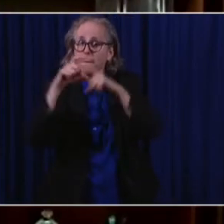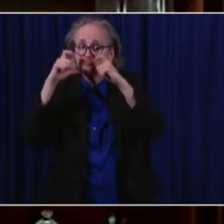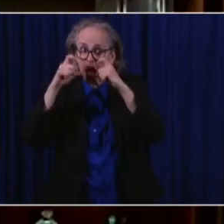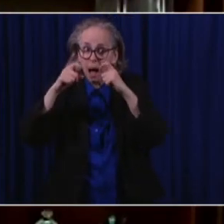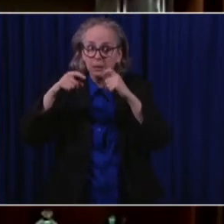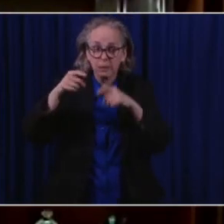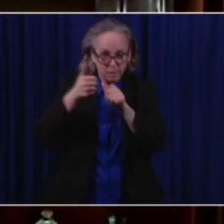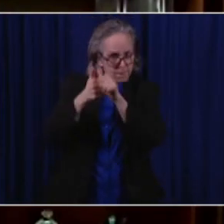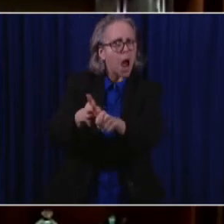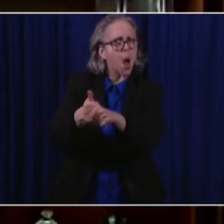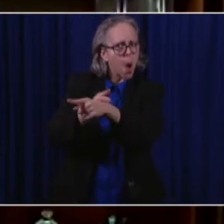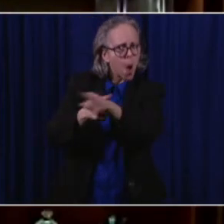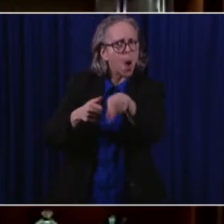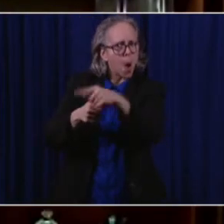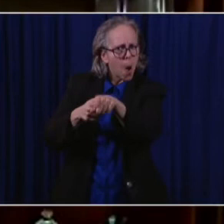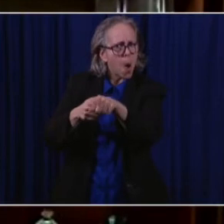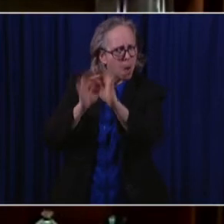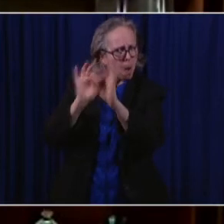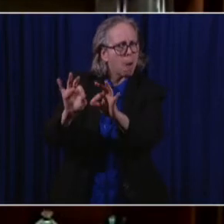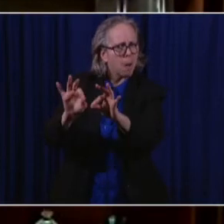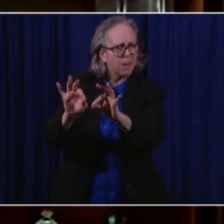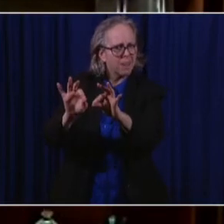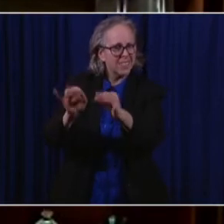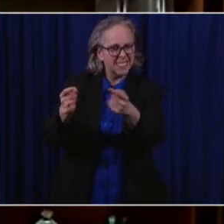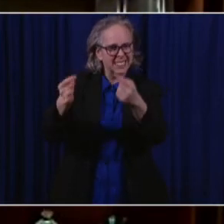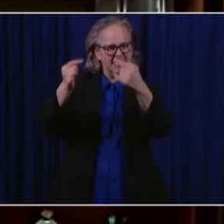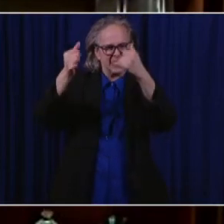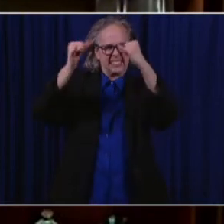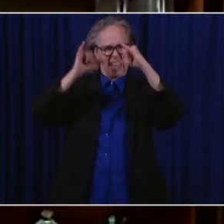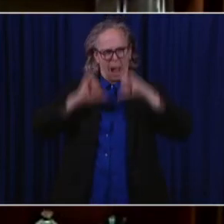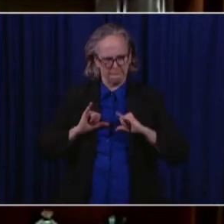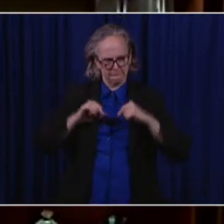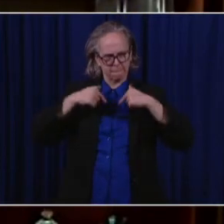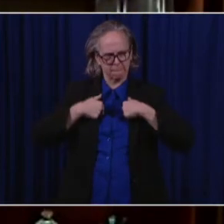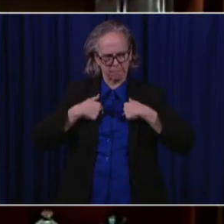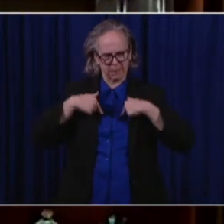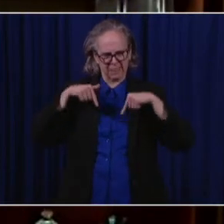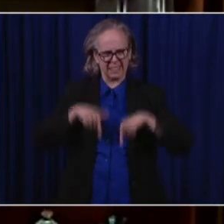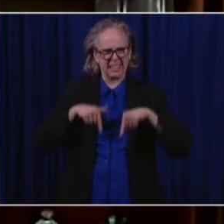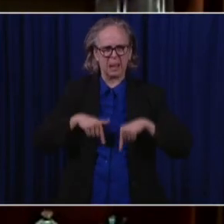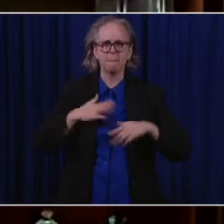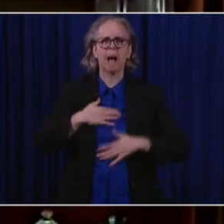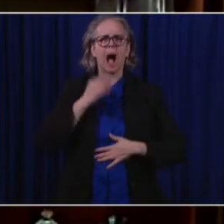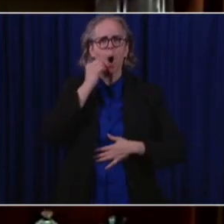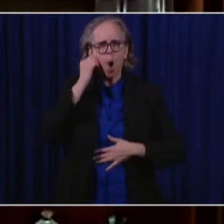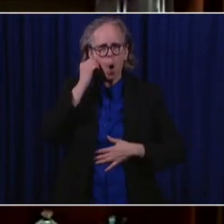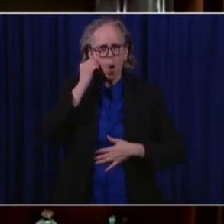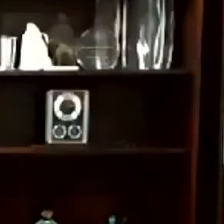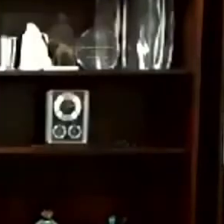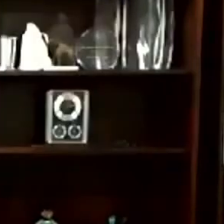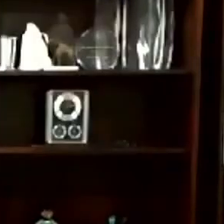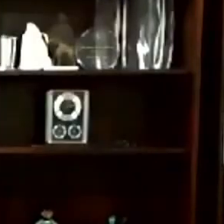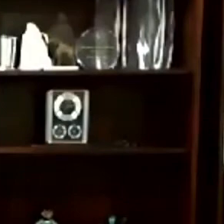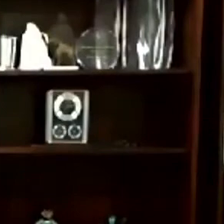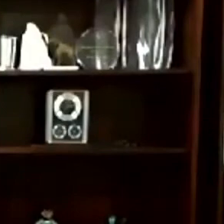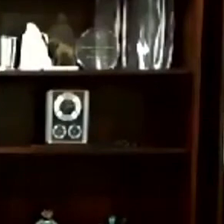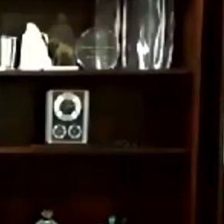why we're concerned that the spread is really happening in those private social events, which is so widespread.